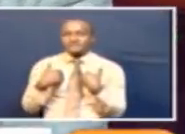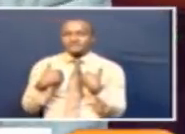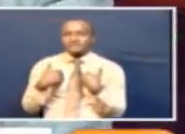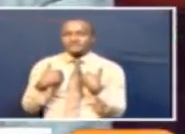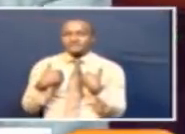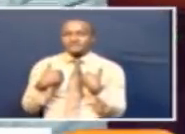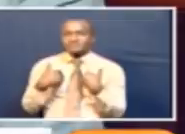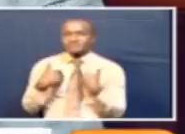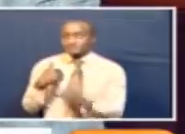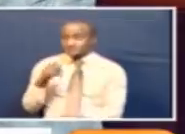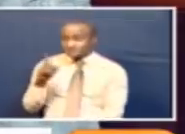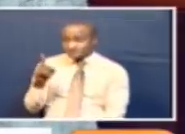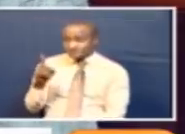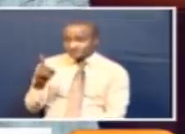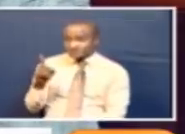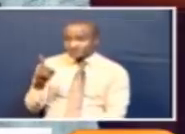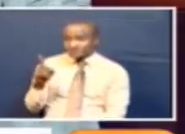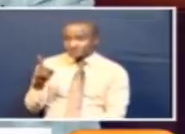say, yeah, okay.